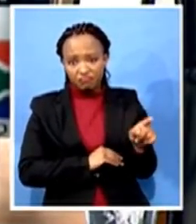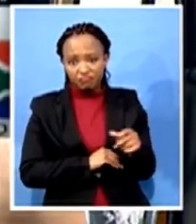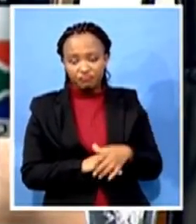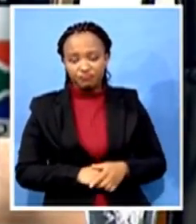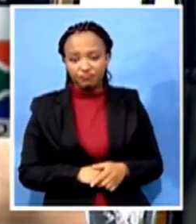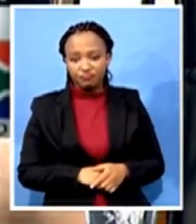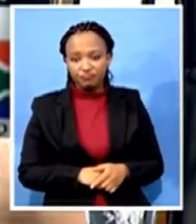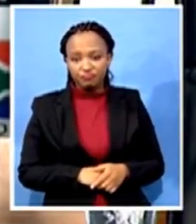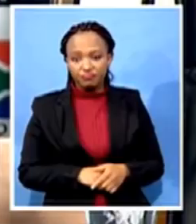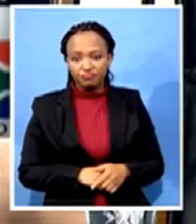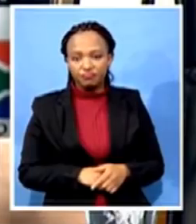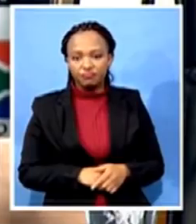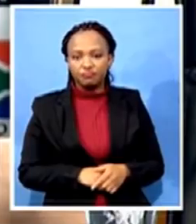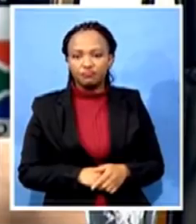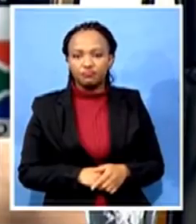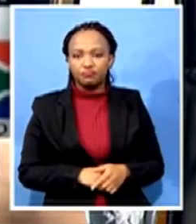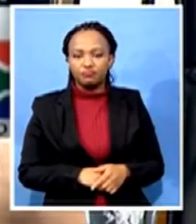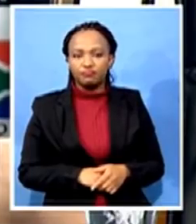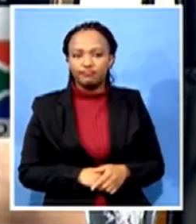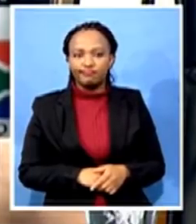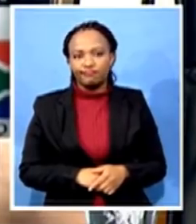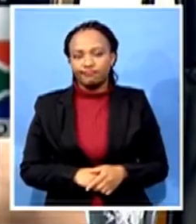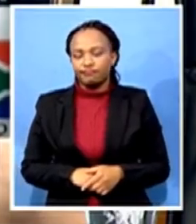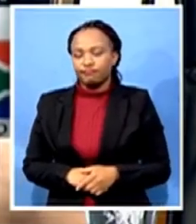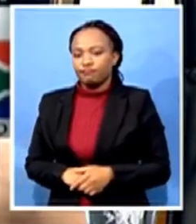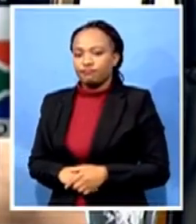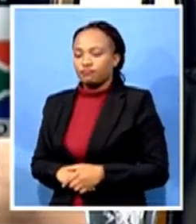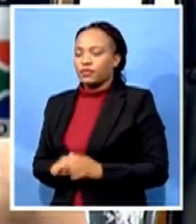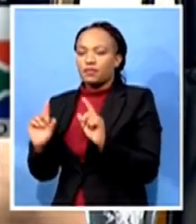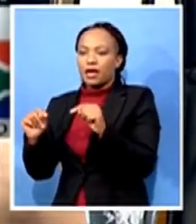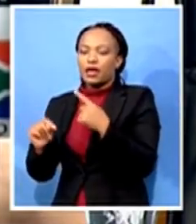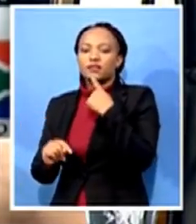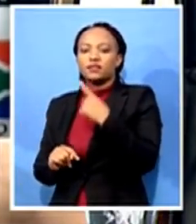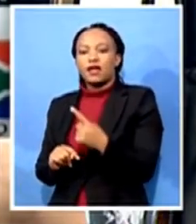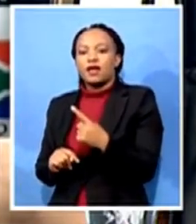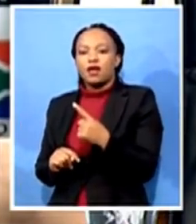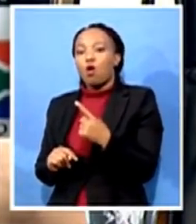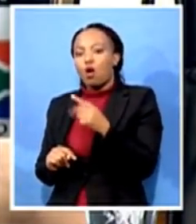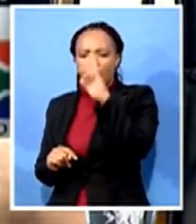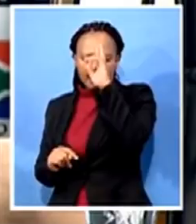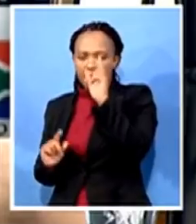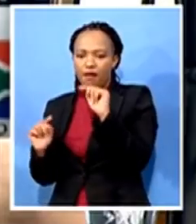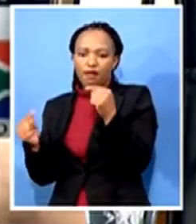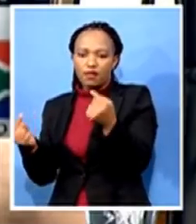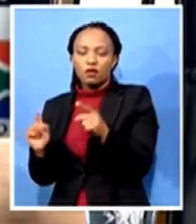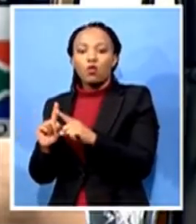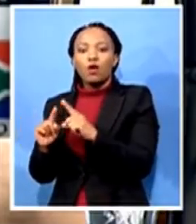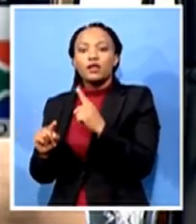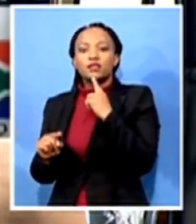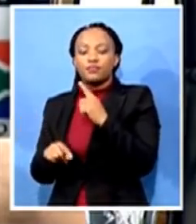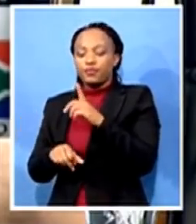I can't exactly recall that, Chair, but what I recall is that when the database, when the final